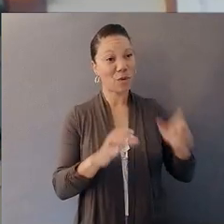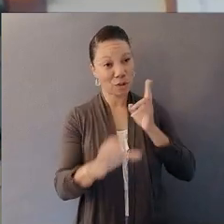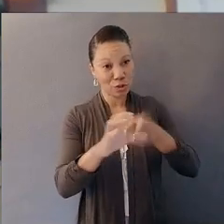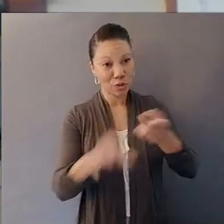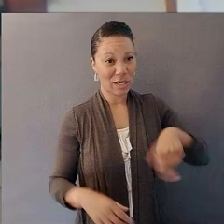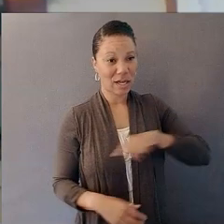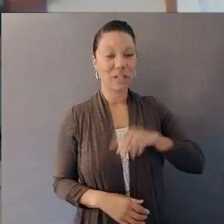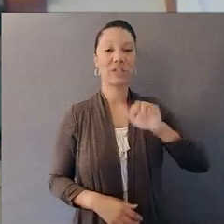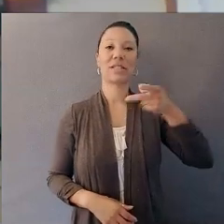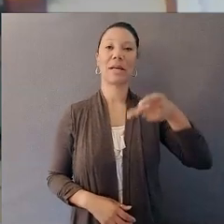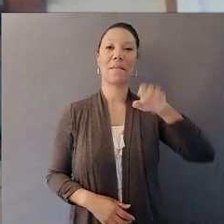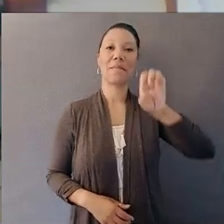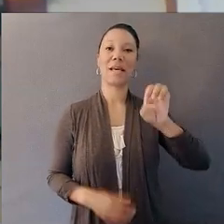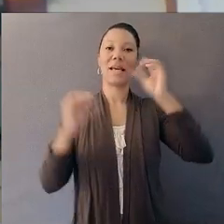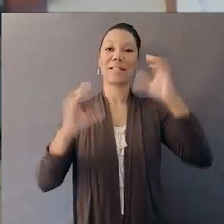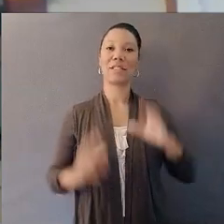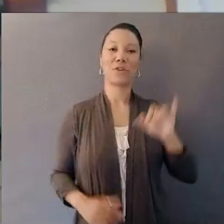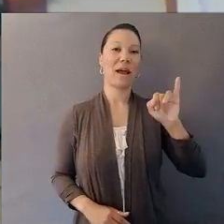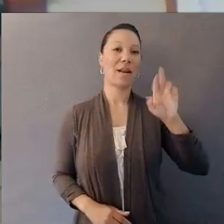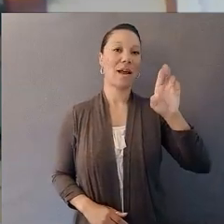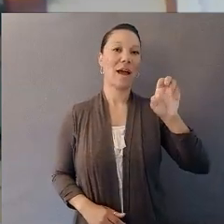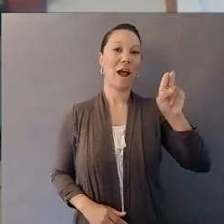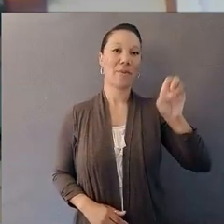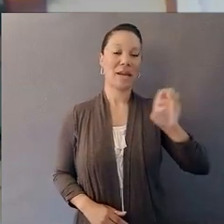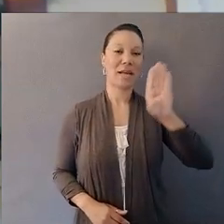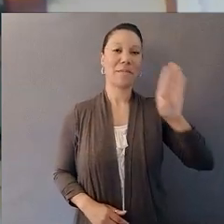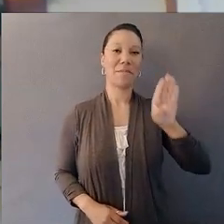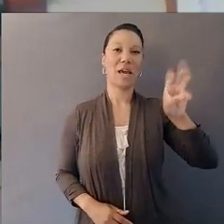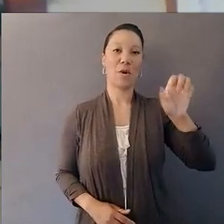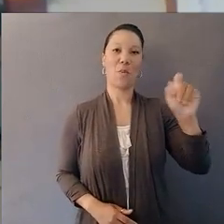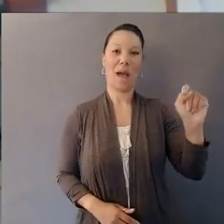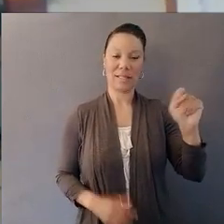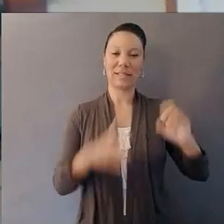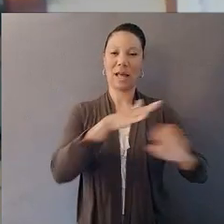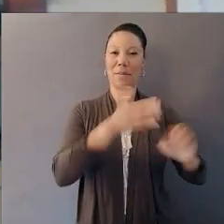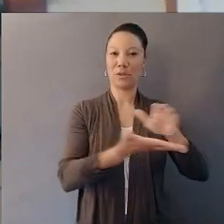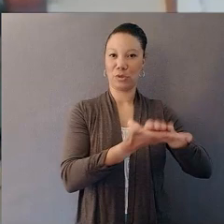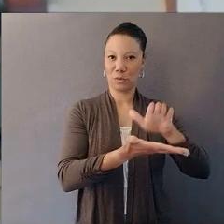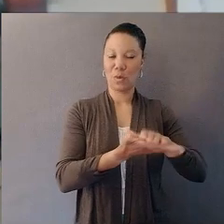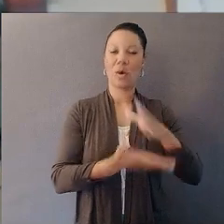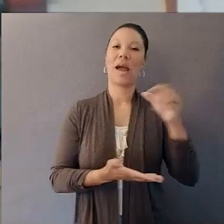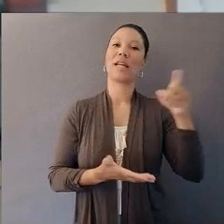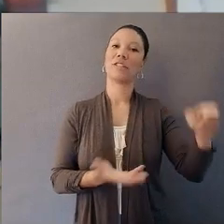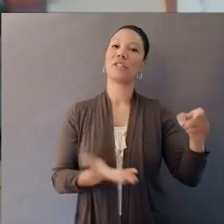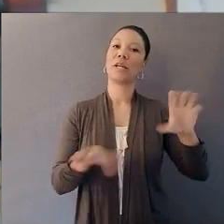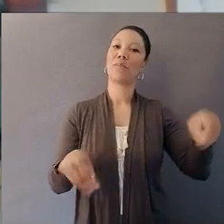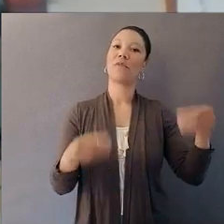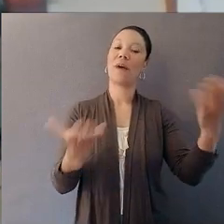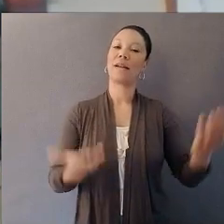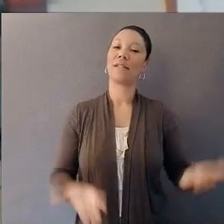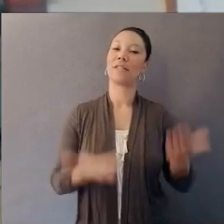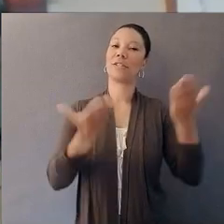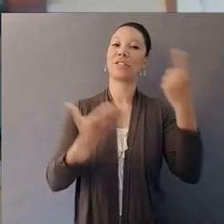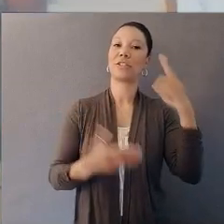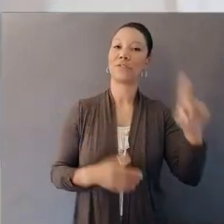PE teacher at Irene B. West Elementary School, and she provided us with some tips on healthy learning, healthy minds,